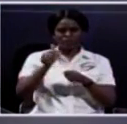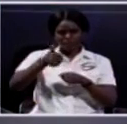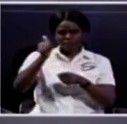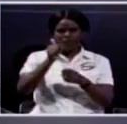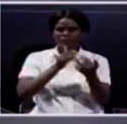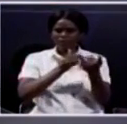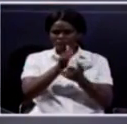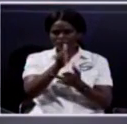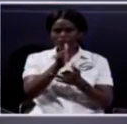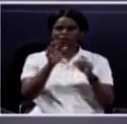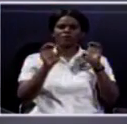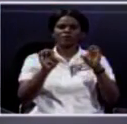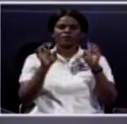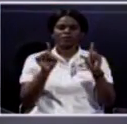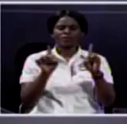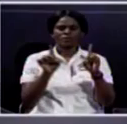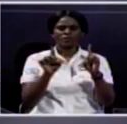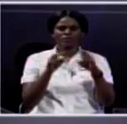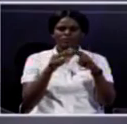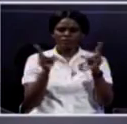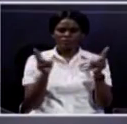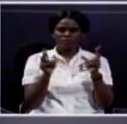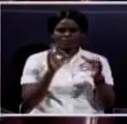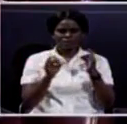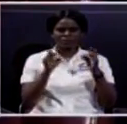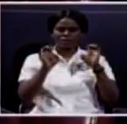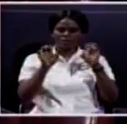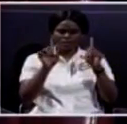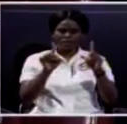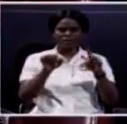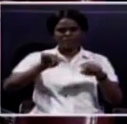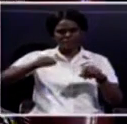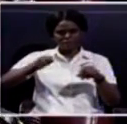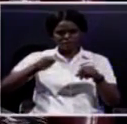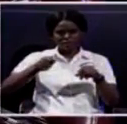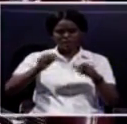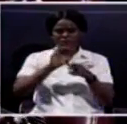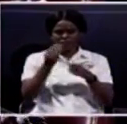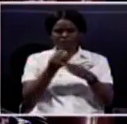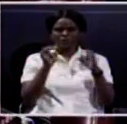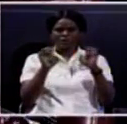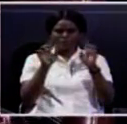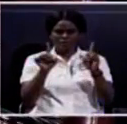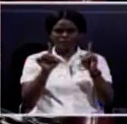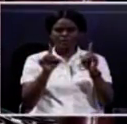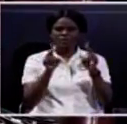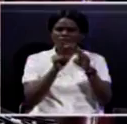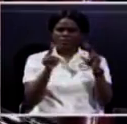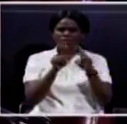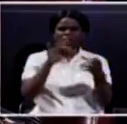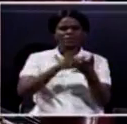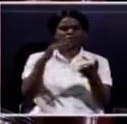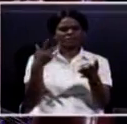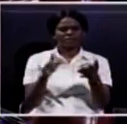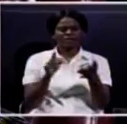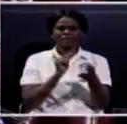through education. And so, if education is killed, or if education is very expensive,